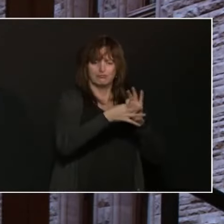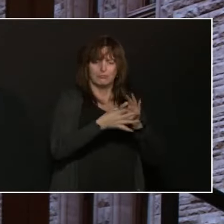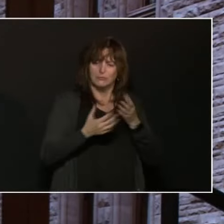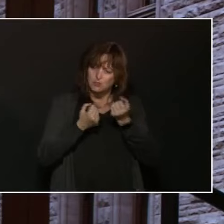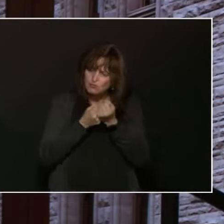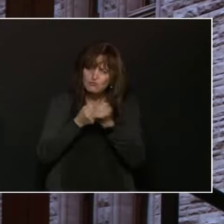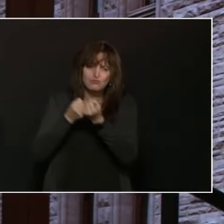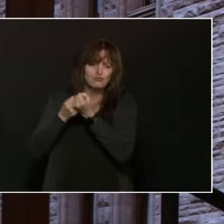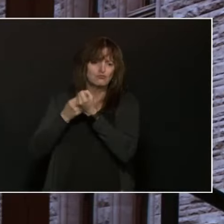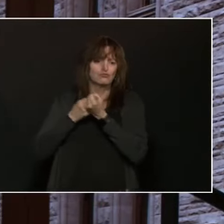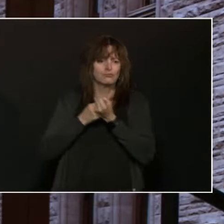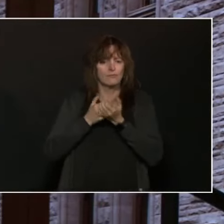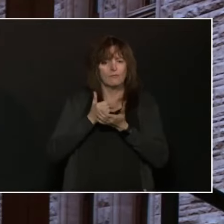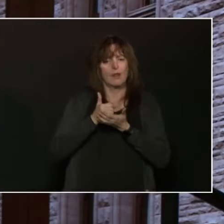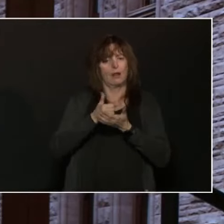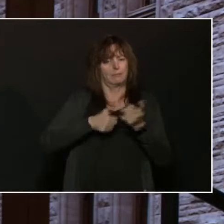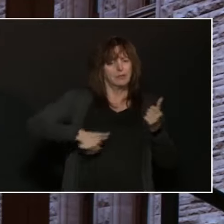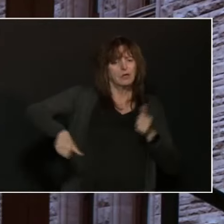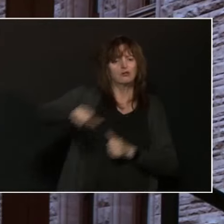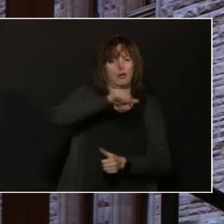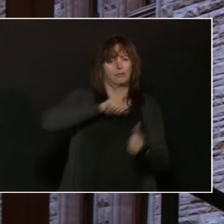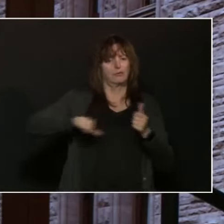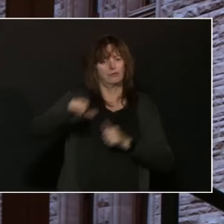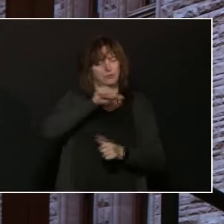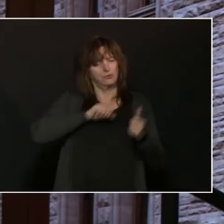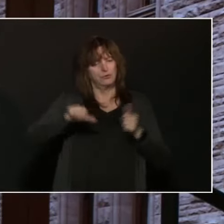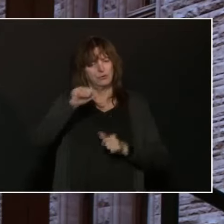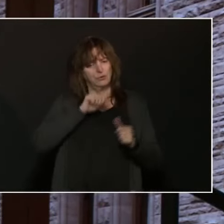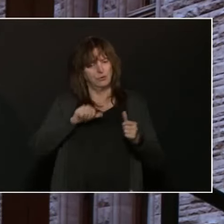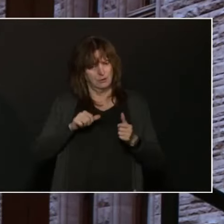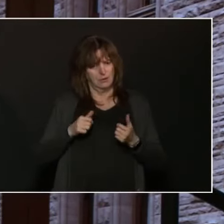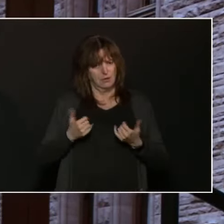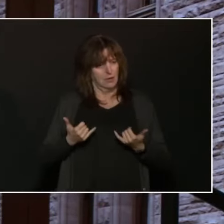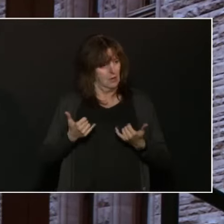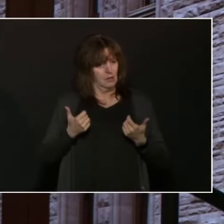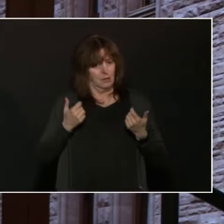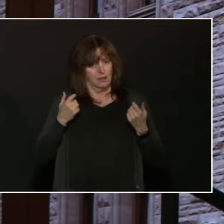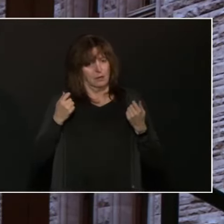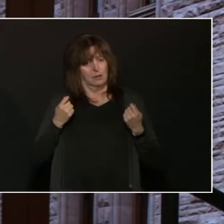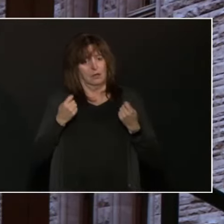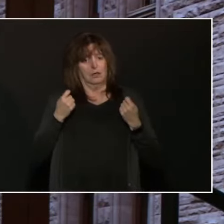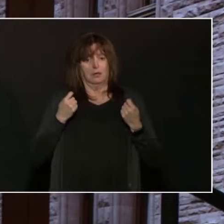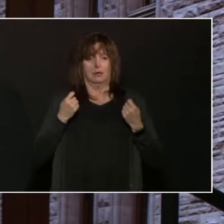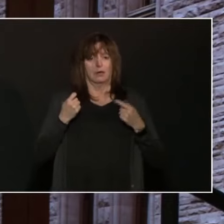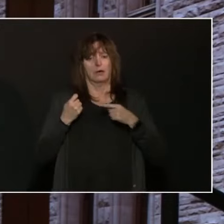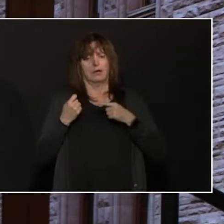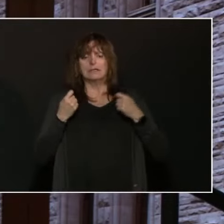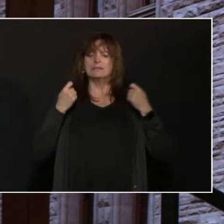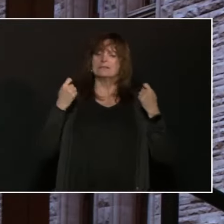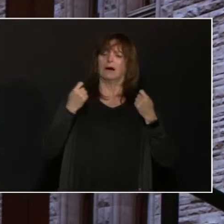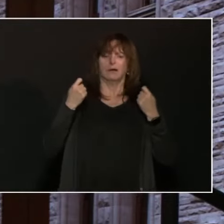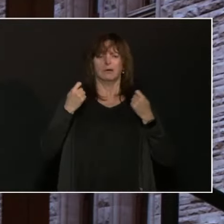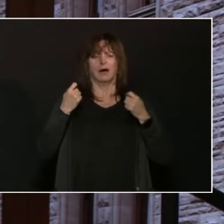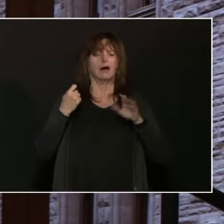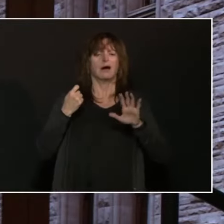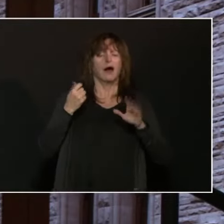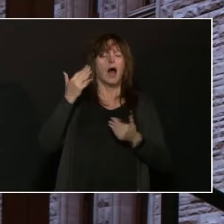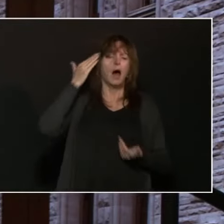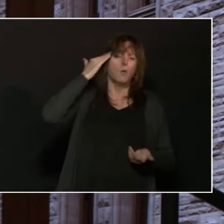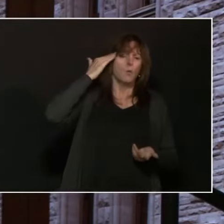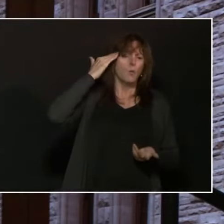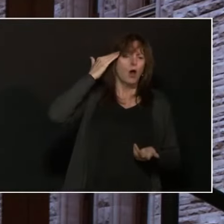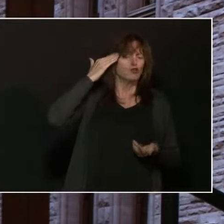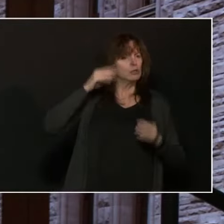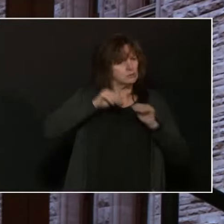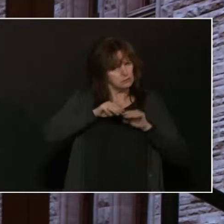help each other. And so nothing could be better for that than today's celebration, or I would say more awareness through the Bell Talk Day. It's necessary,